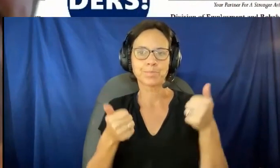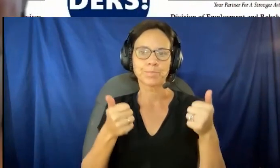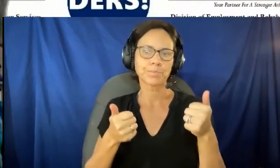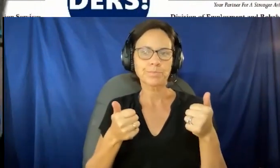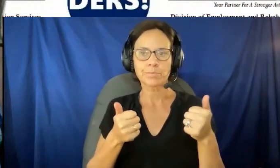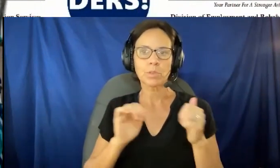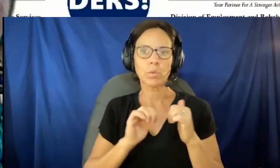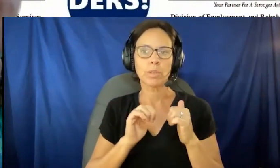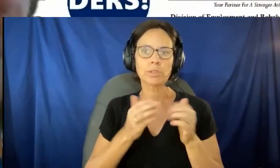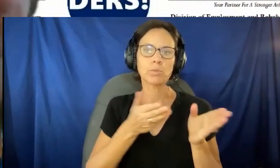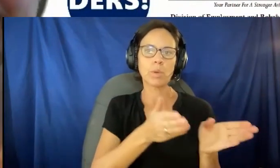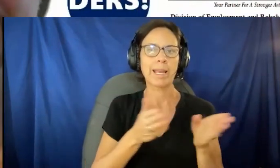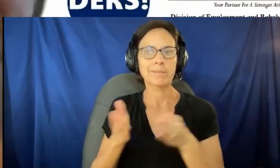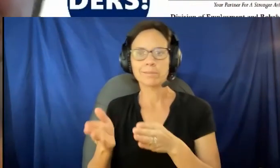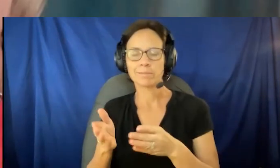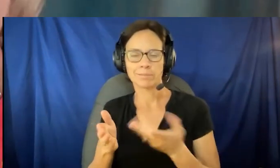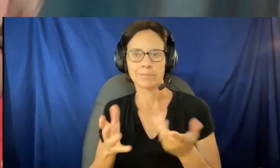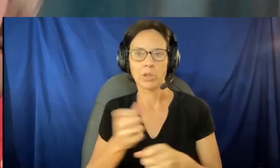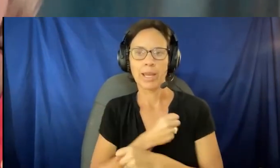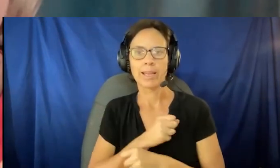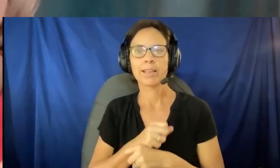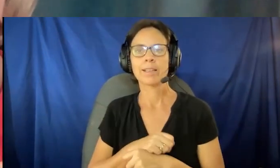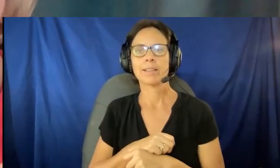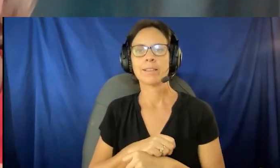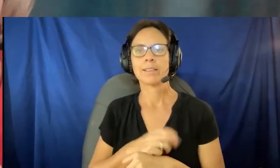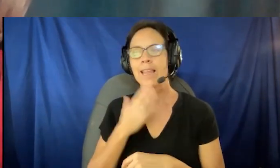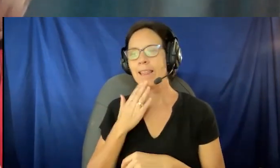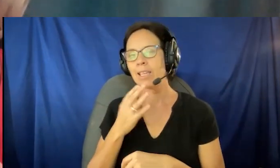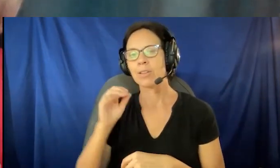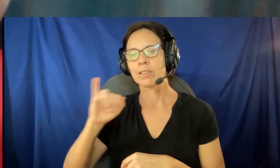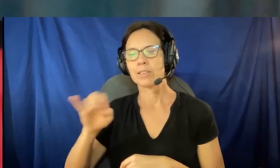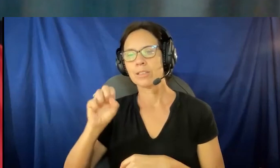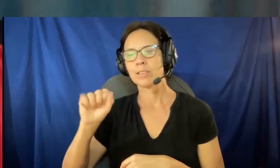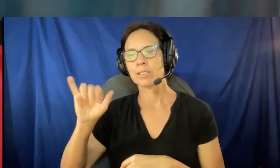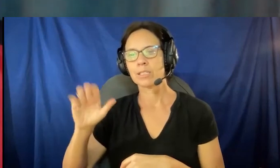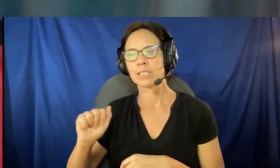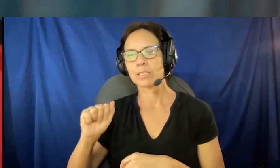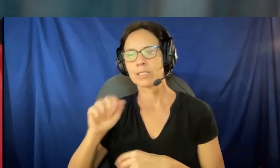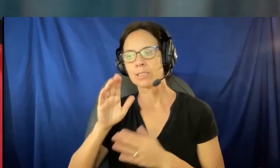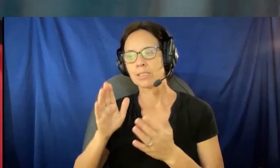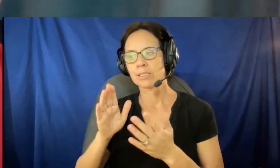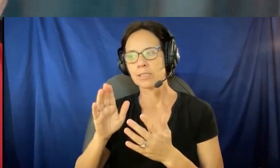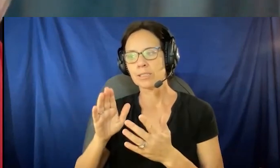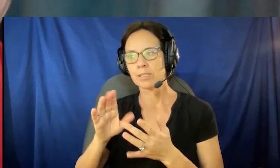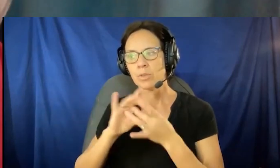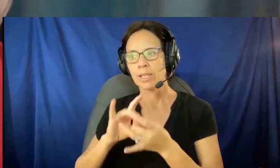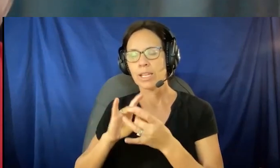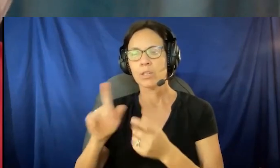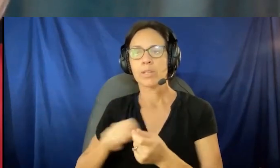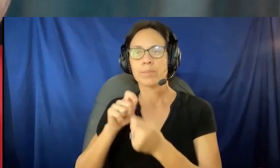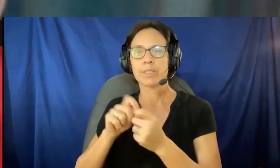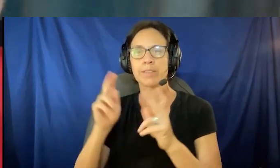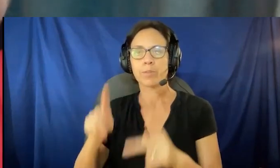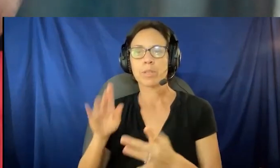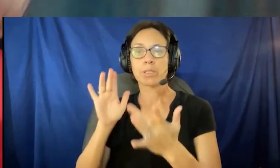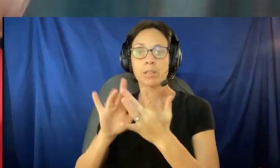get that. Okay, thank you. And Jessica, as far as ask a specific person to contact for that,